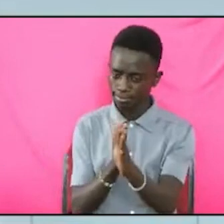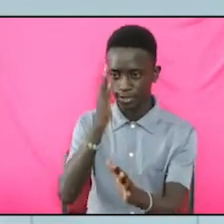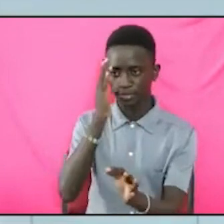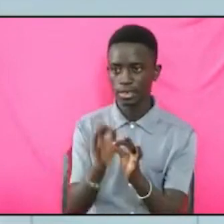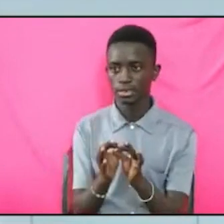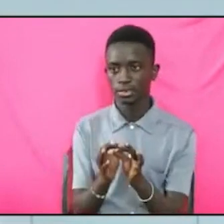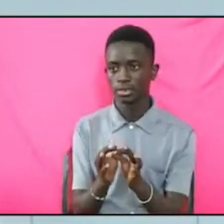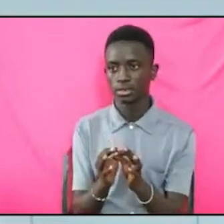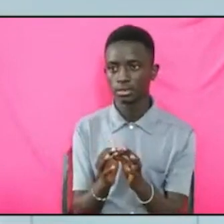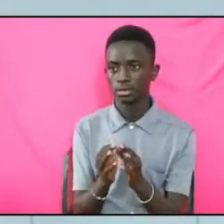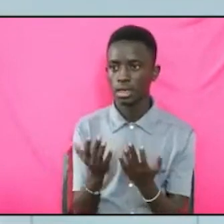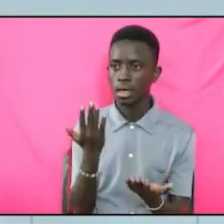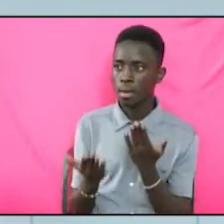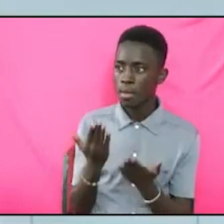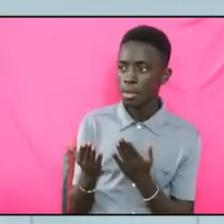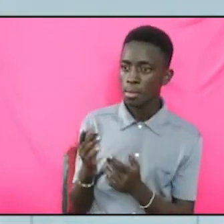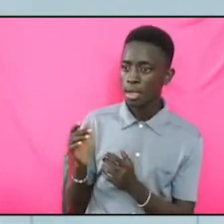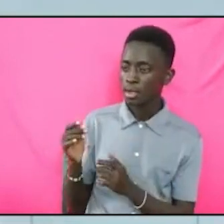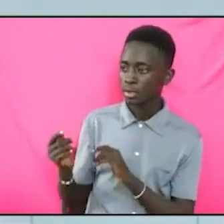you to curse God and curse everybody.